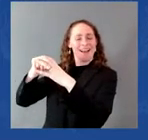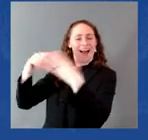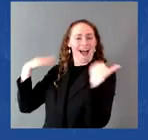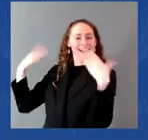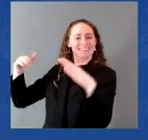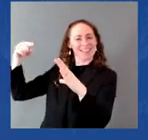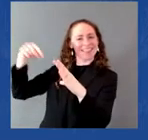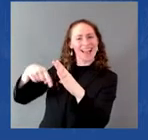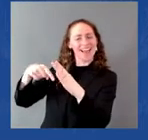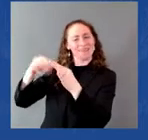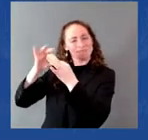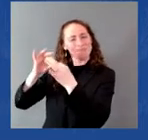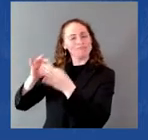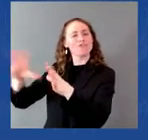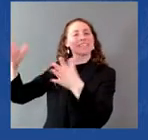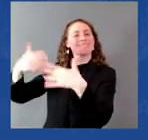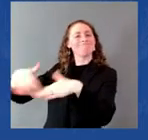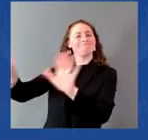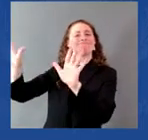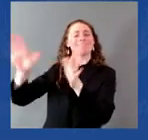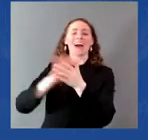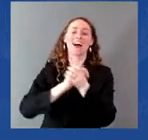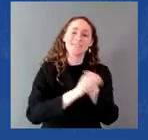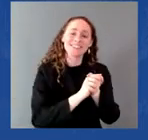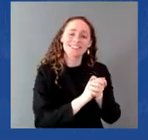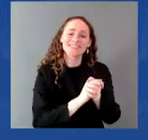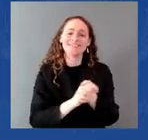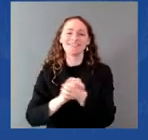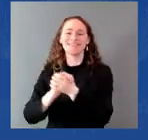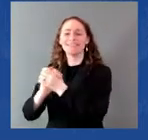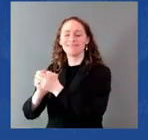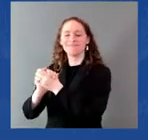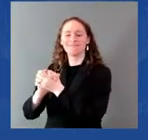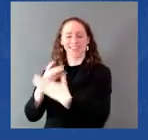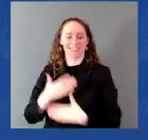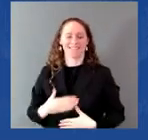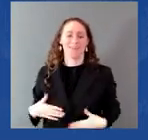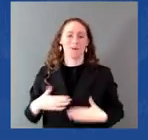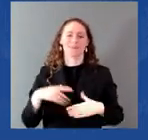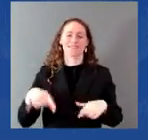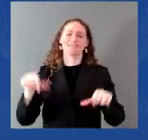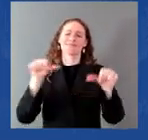have a safe holiday season. May God bless you all and may God protect our troops. Thank you.